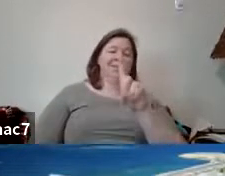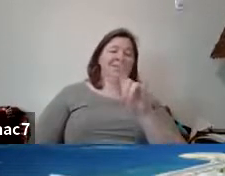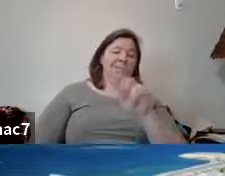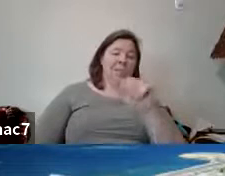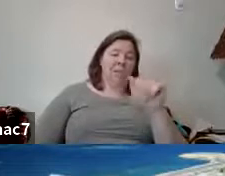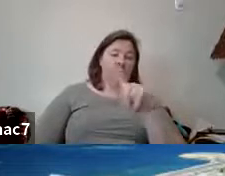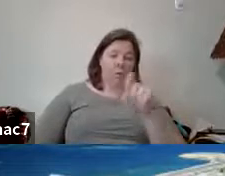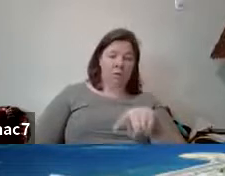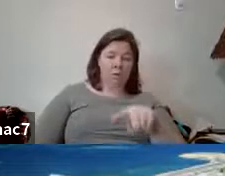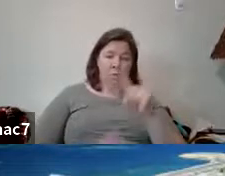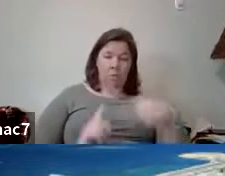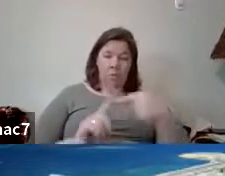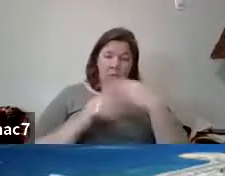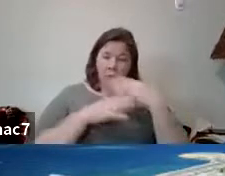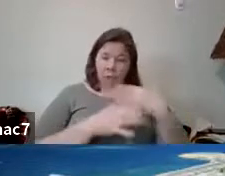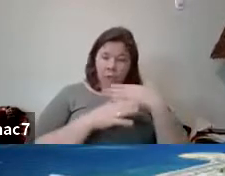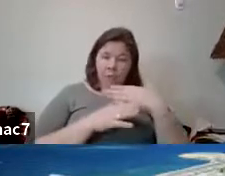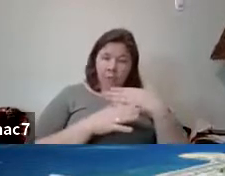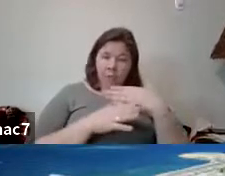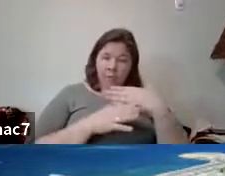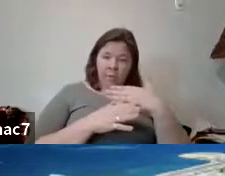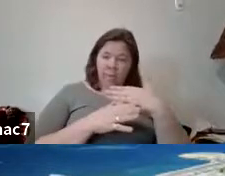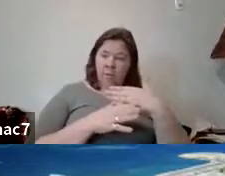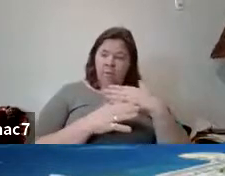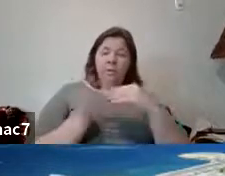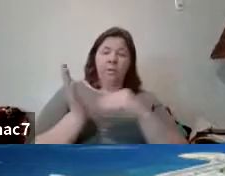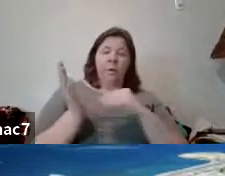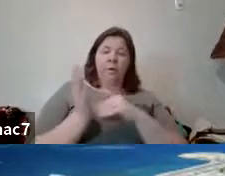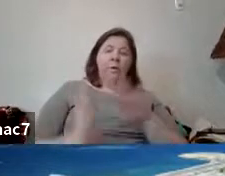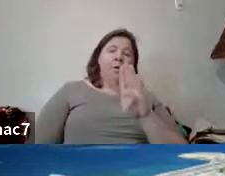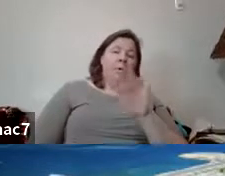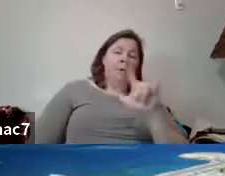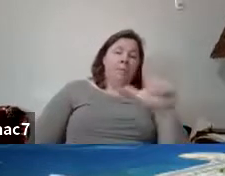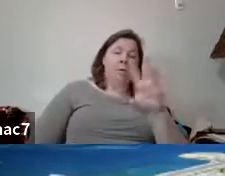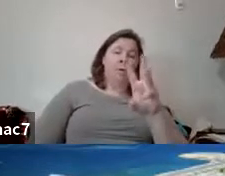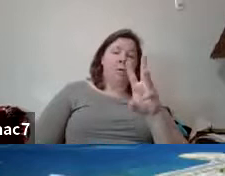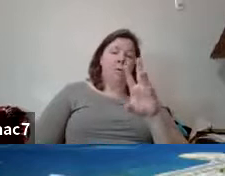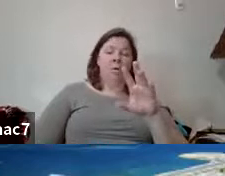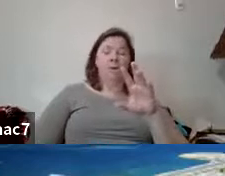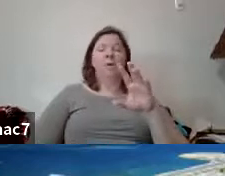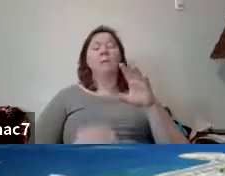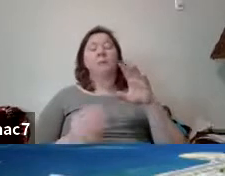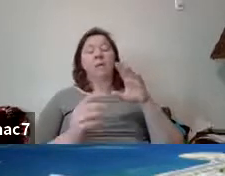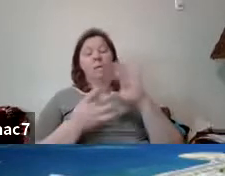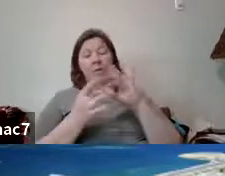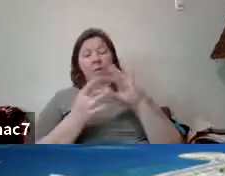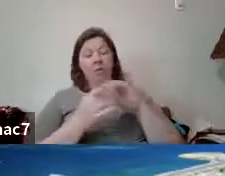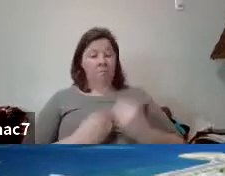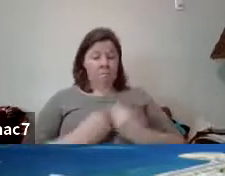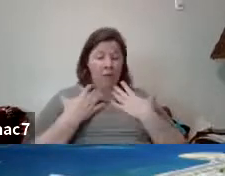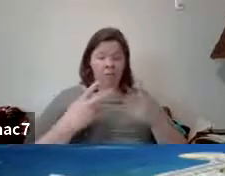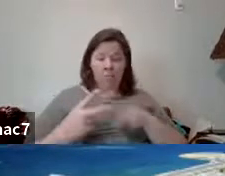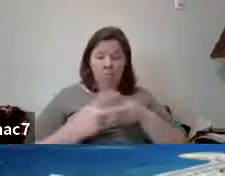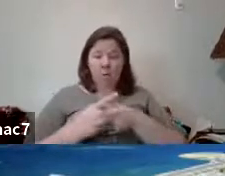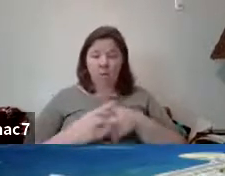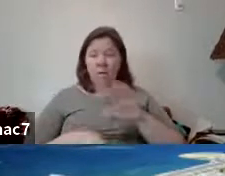question about sharing. Dr. Bill Williams mentioned it. It comes from passion, plugging in, being on